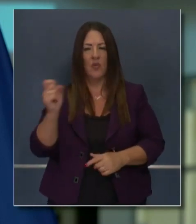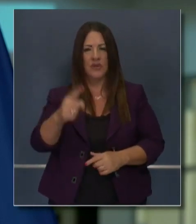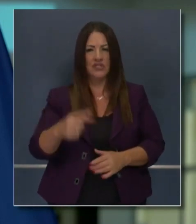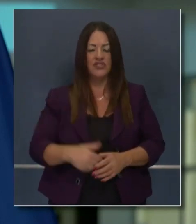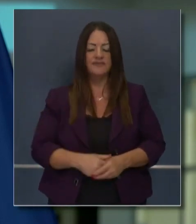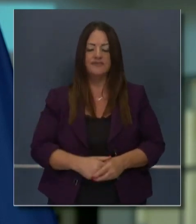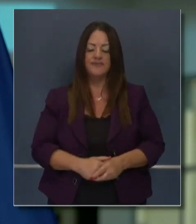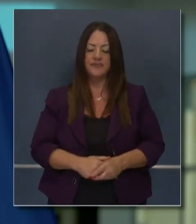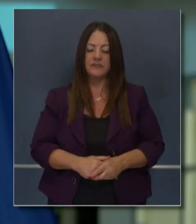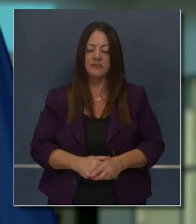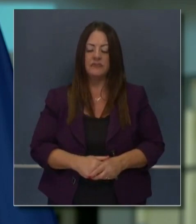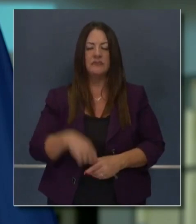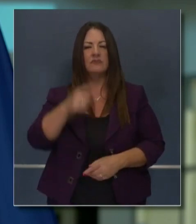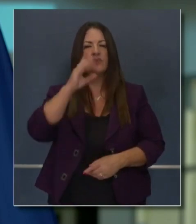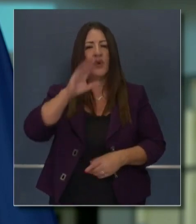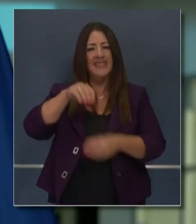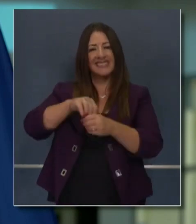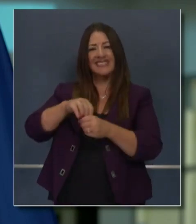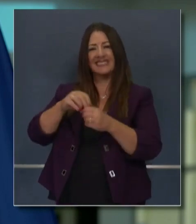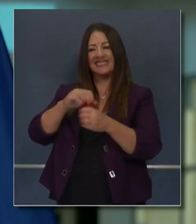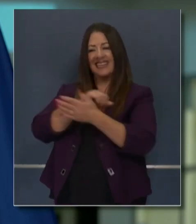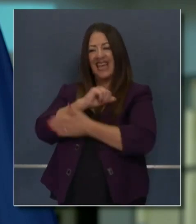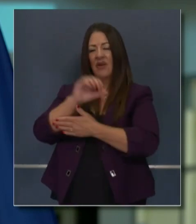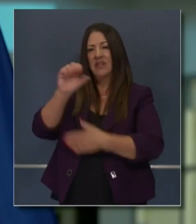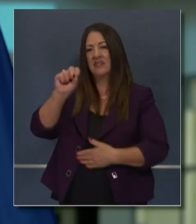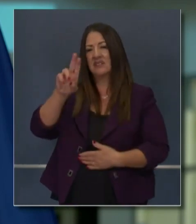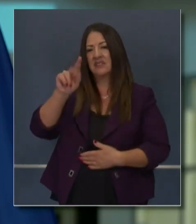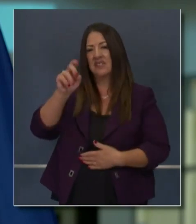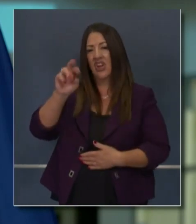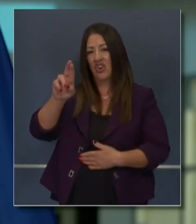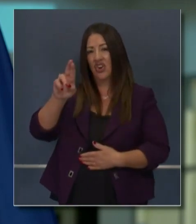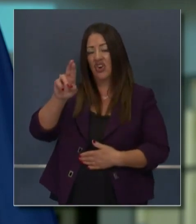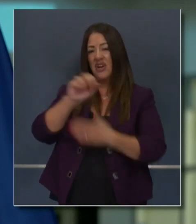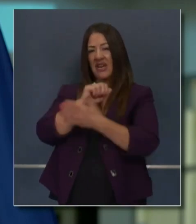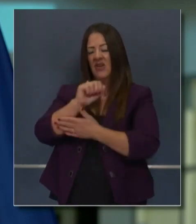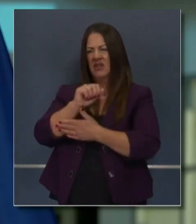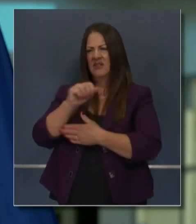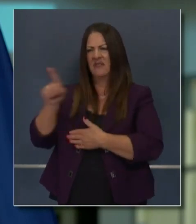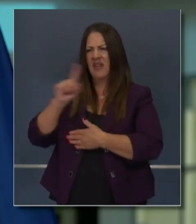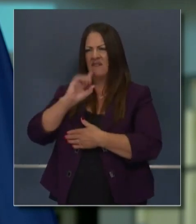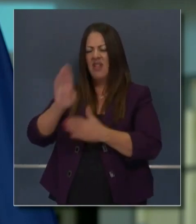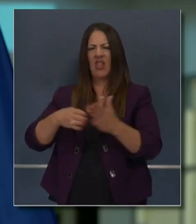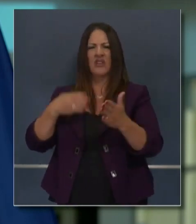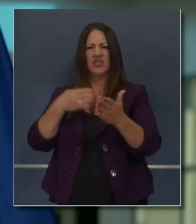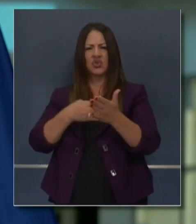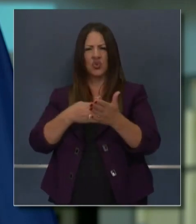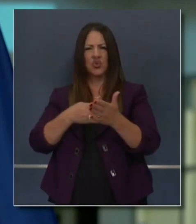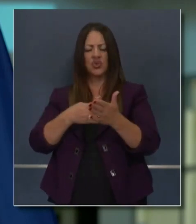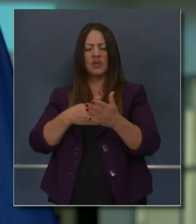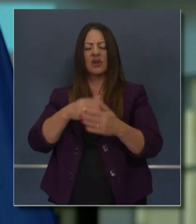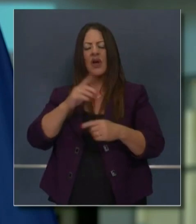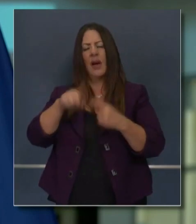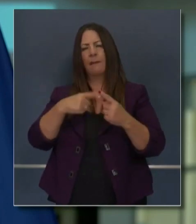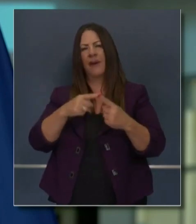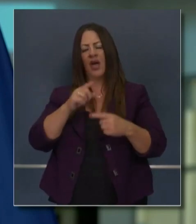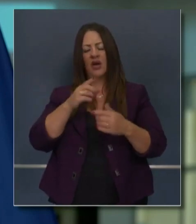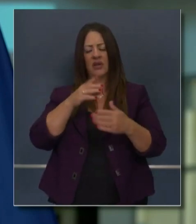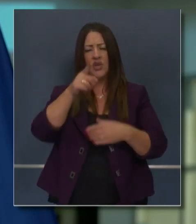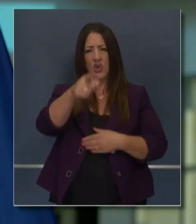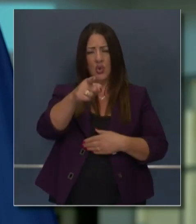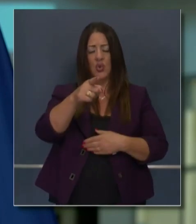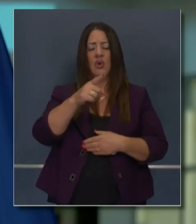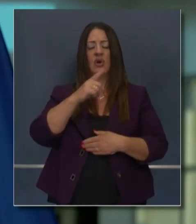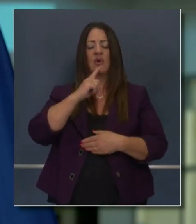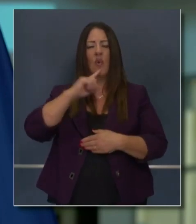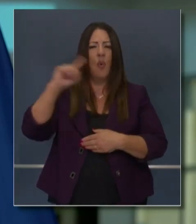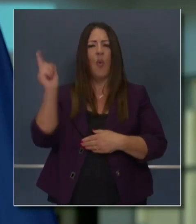Governor, in Sutter County, there's a legal challenge or a lawsuit challenging the constitutionality of your executive order